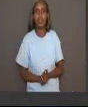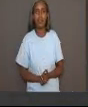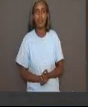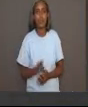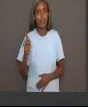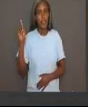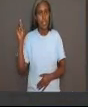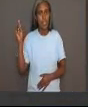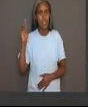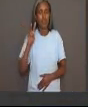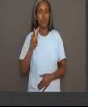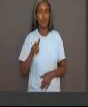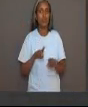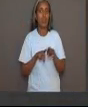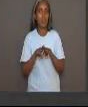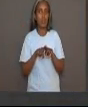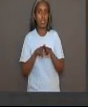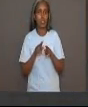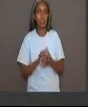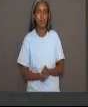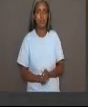Here are 2 arguments.